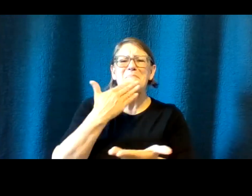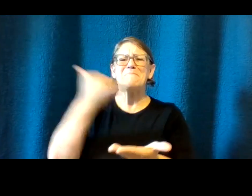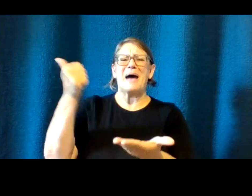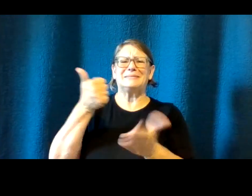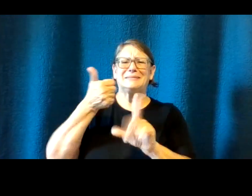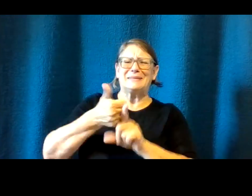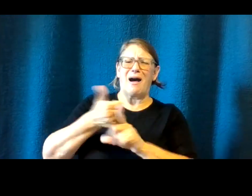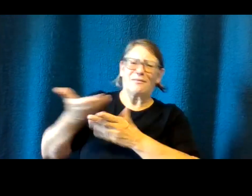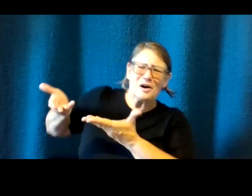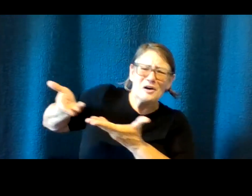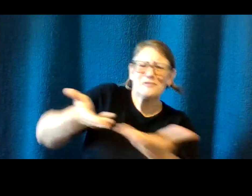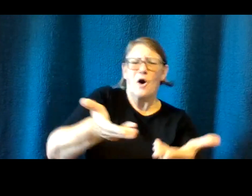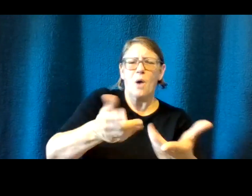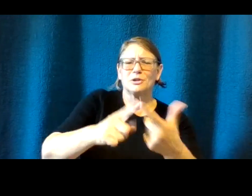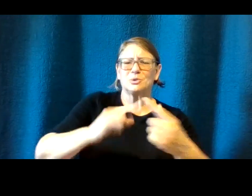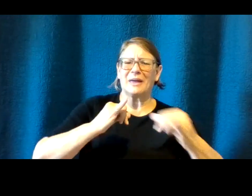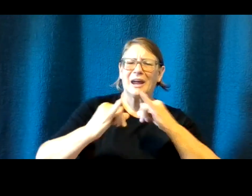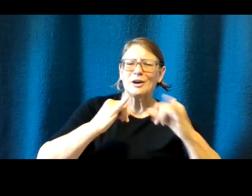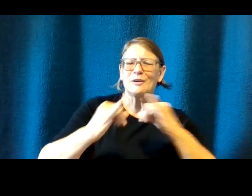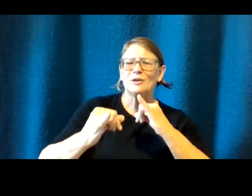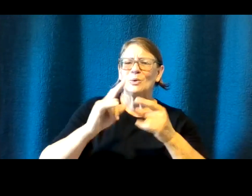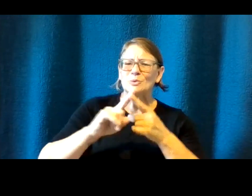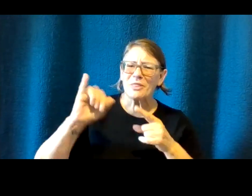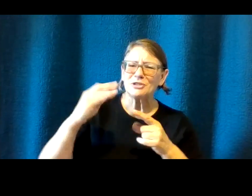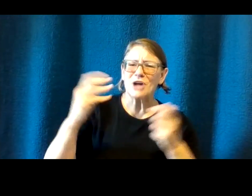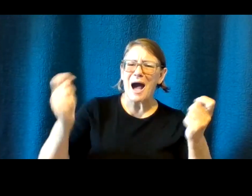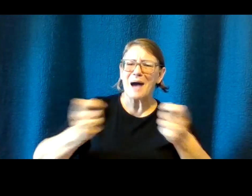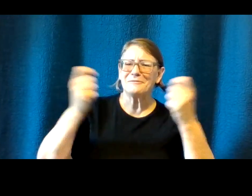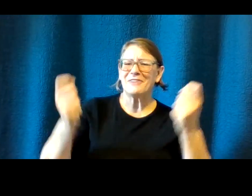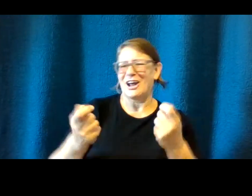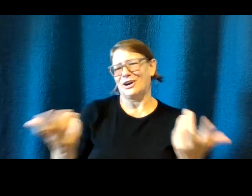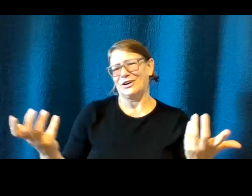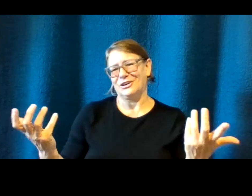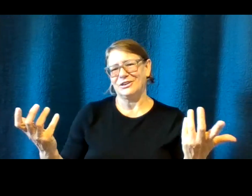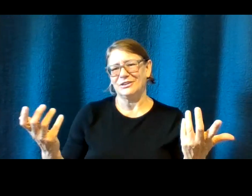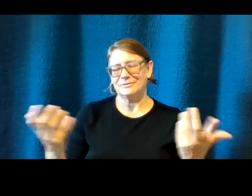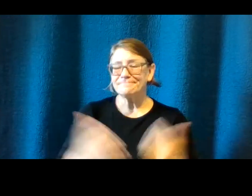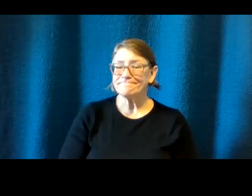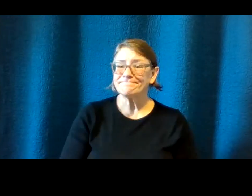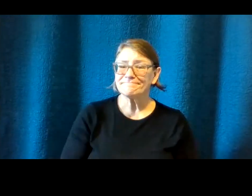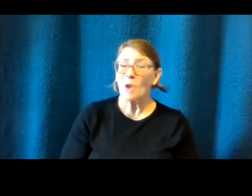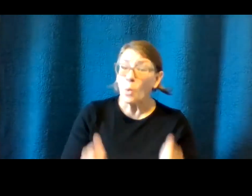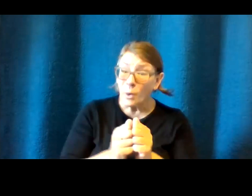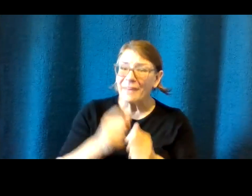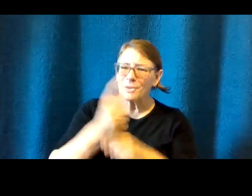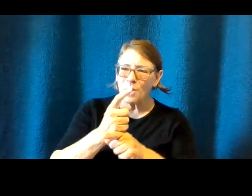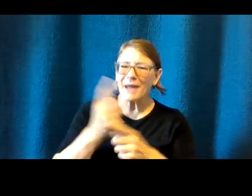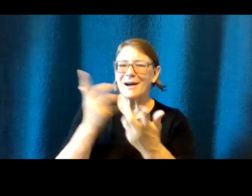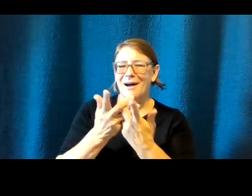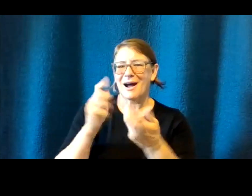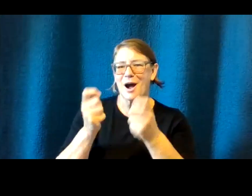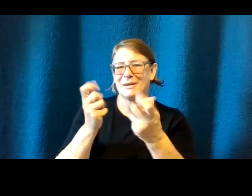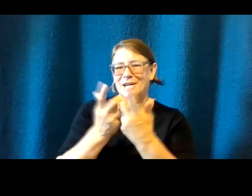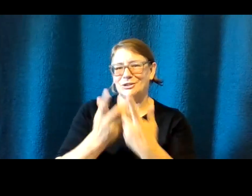there's no misinterpretations, and they can, you know, give their best interview if they have accommodations. Anybody else have anything to